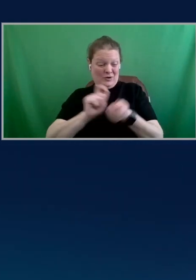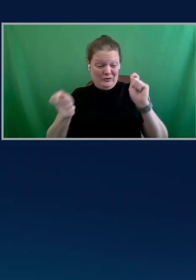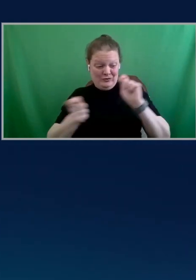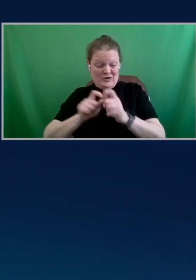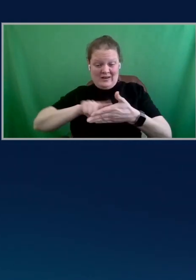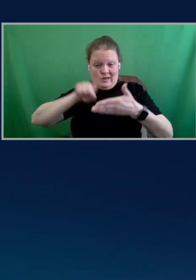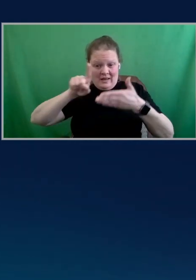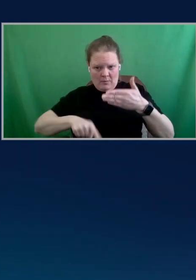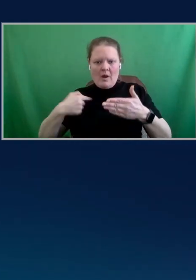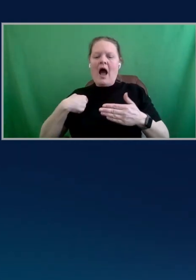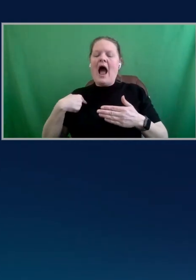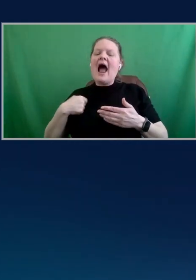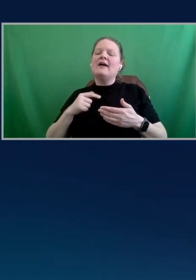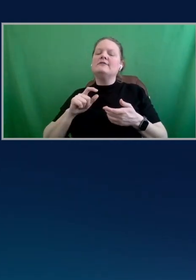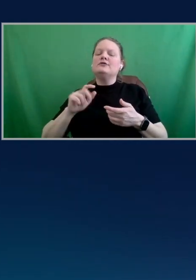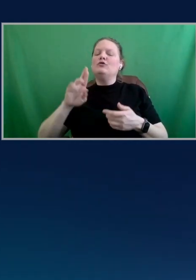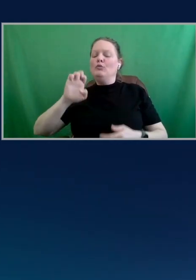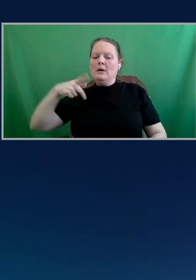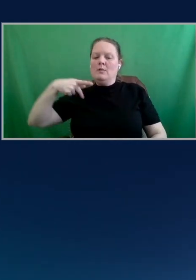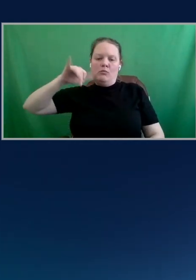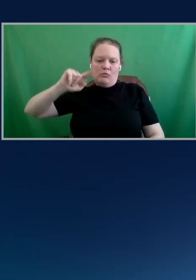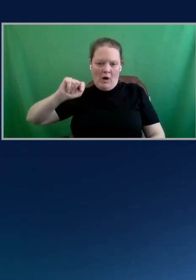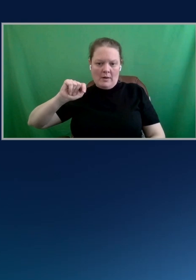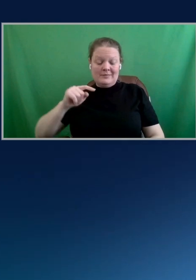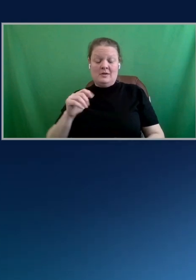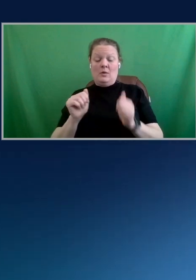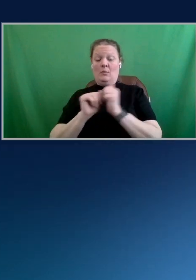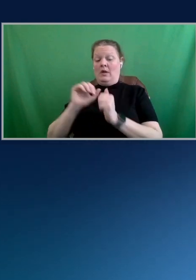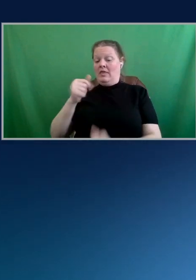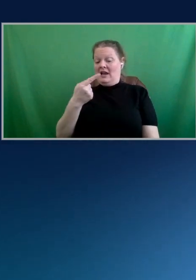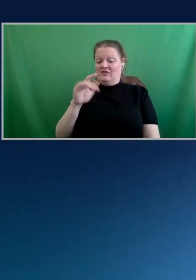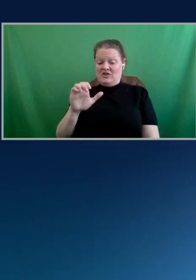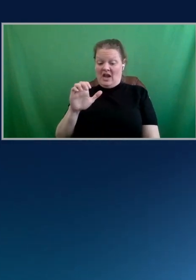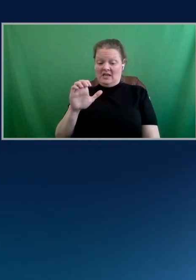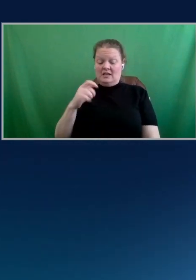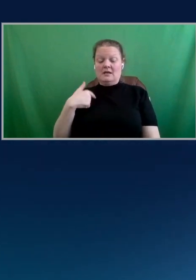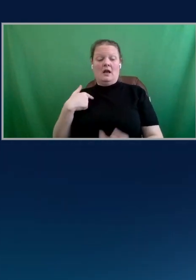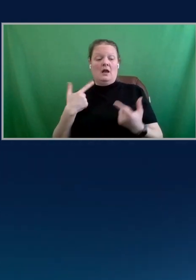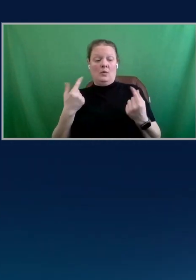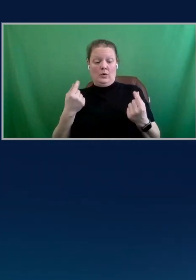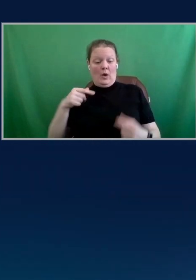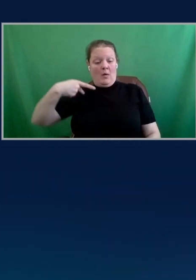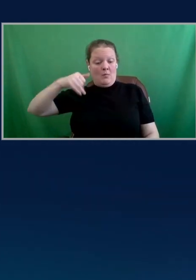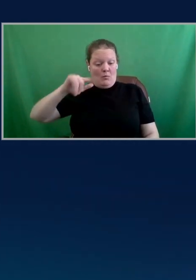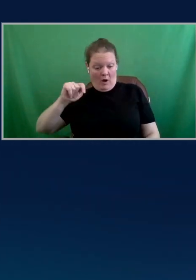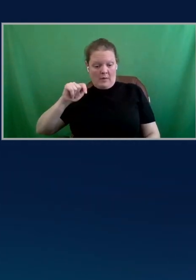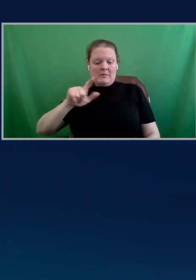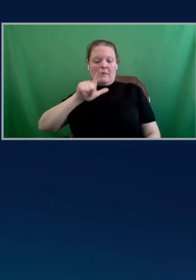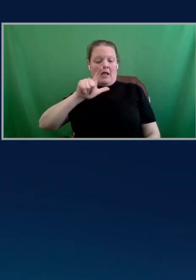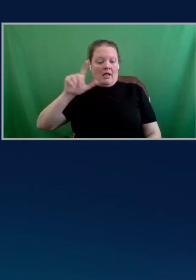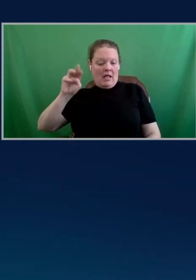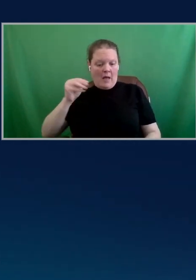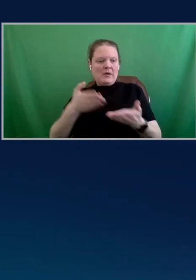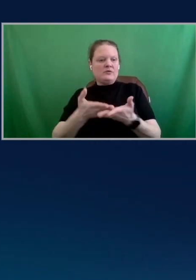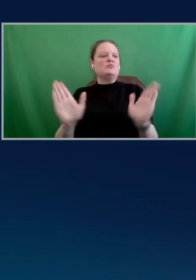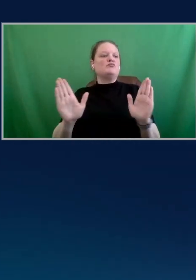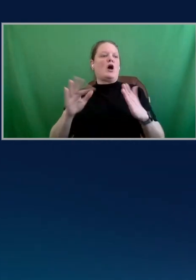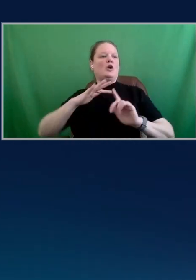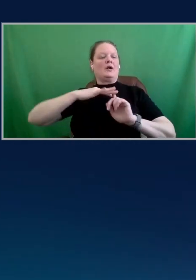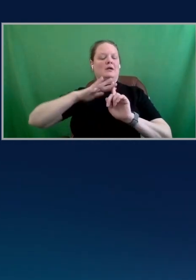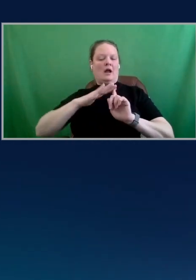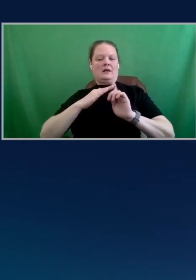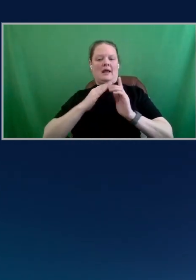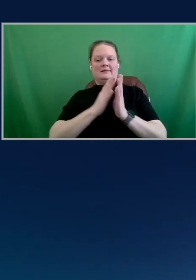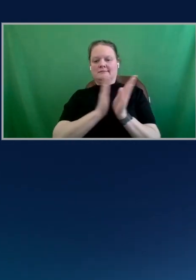reprompt. In an agentic workflow, I can prompt, and my LLM then has a broader context window and different steps.